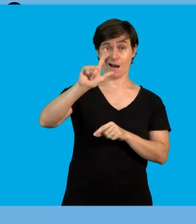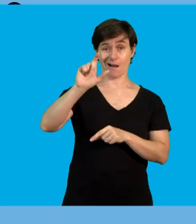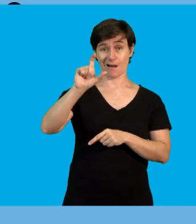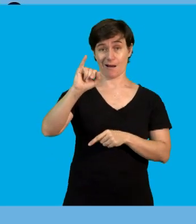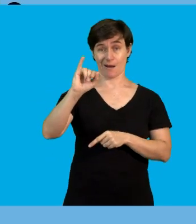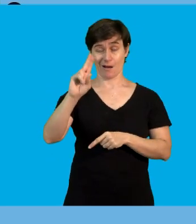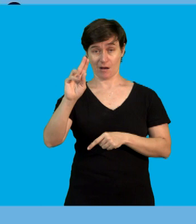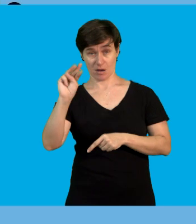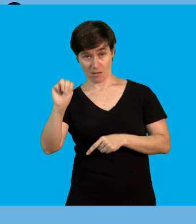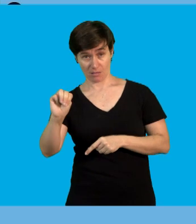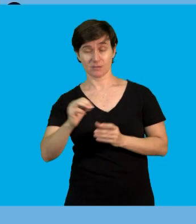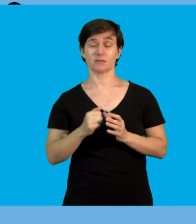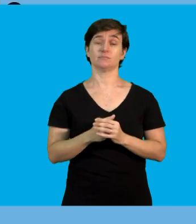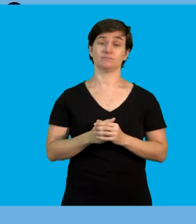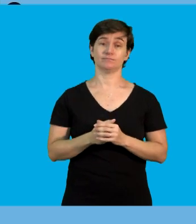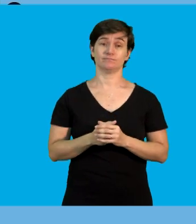Reacting with calcium.